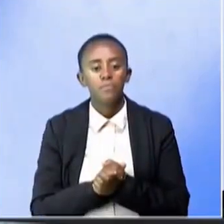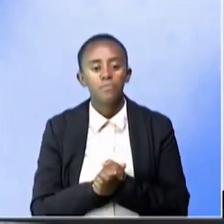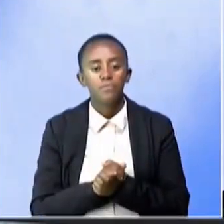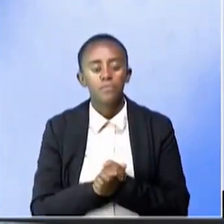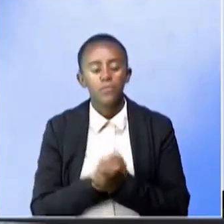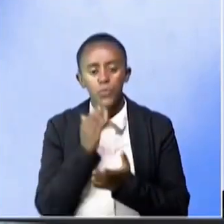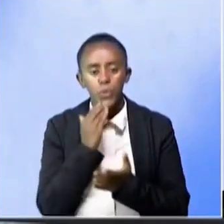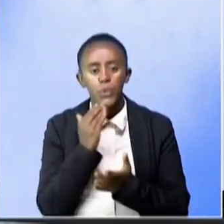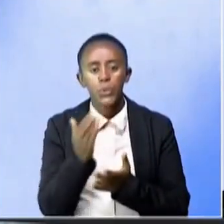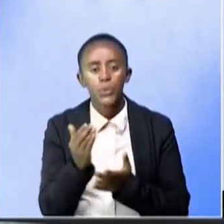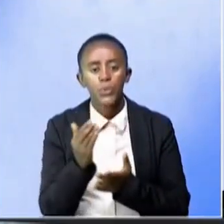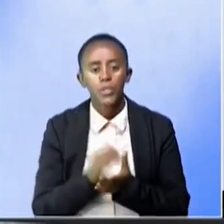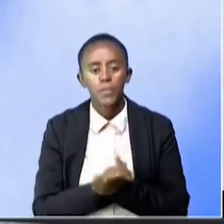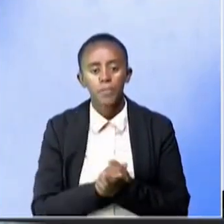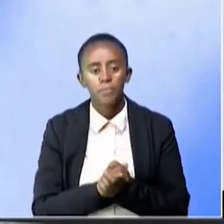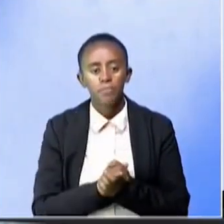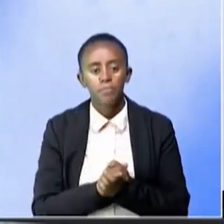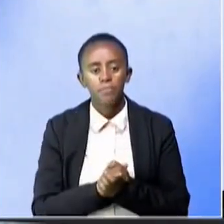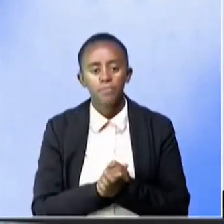Good.